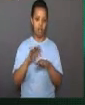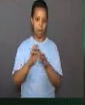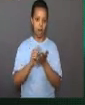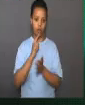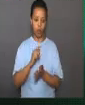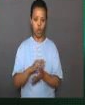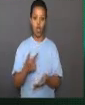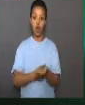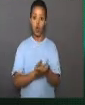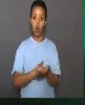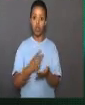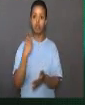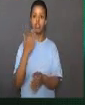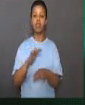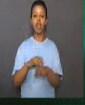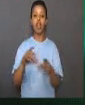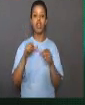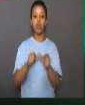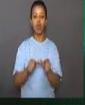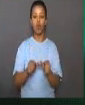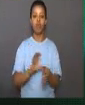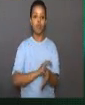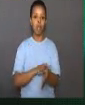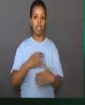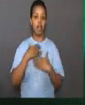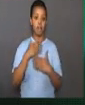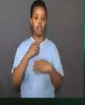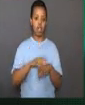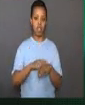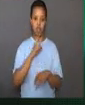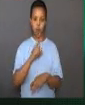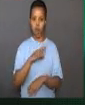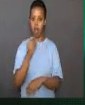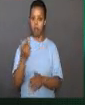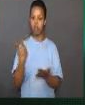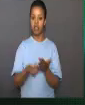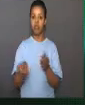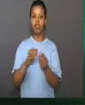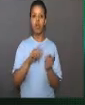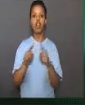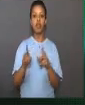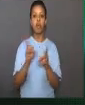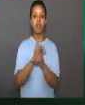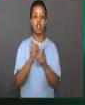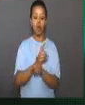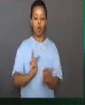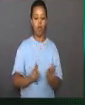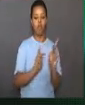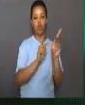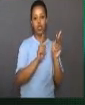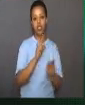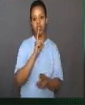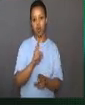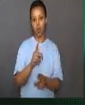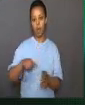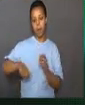Glucose is used in cellular respiration, and it is created by photosynthesis